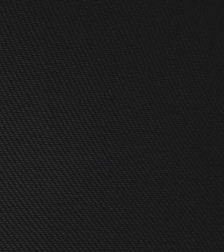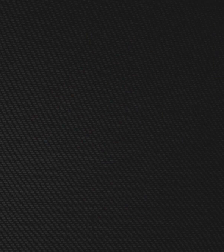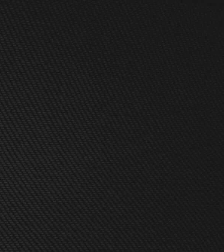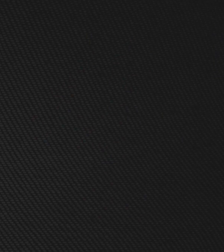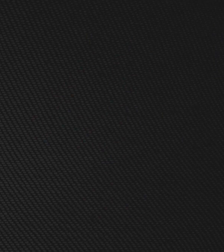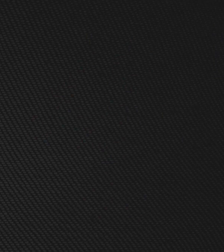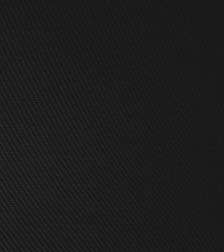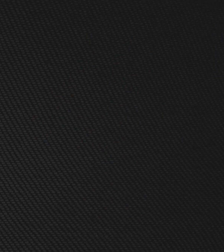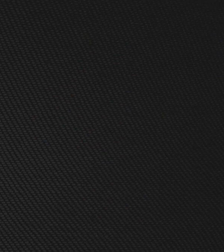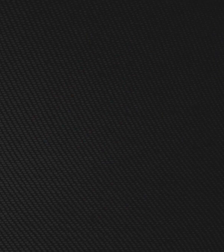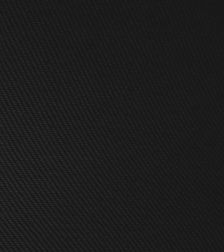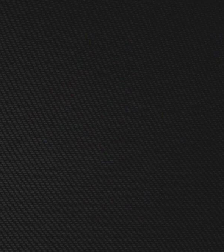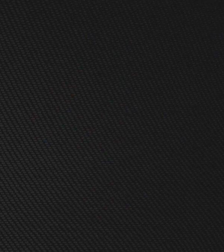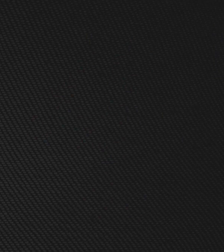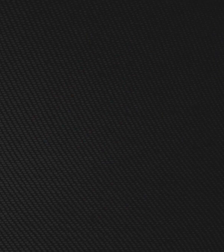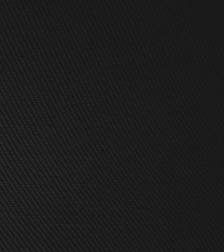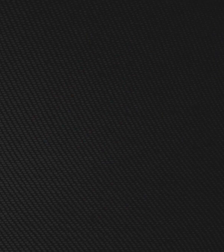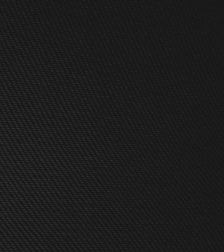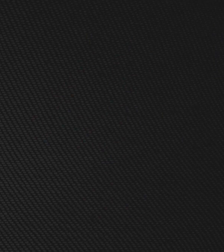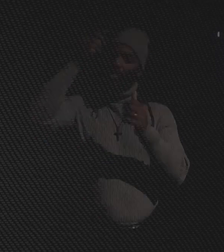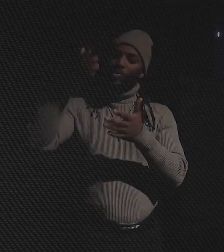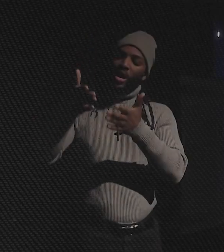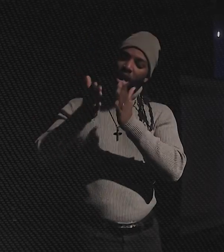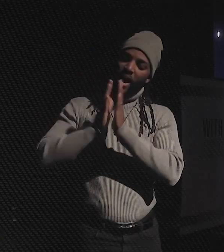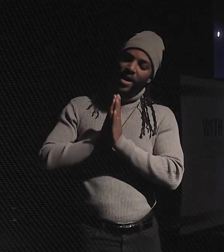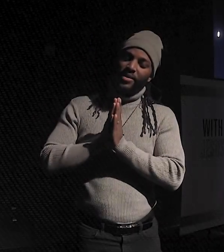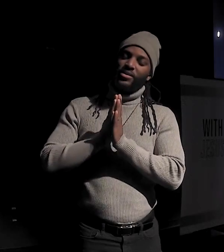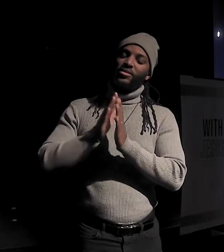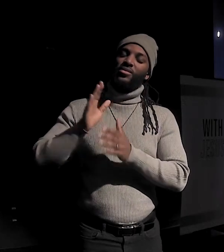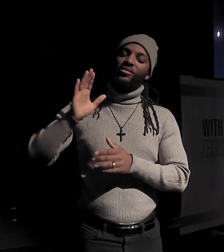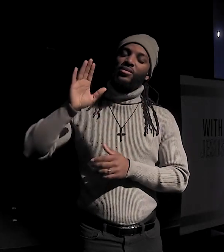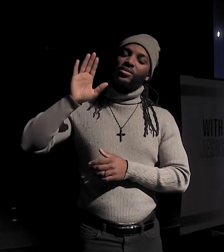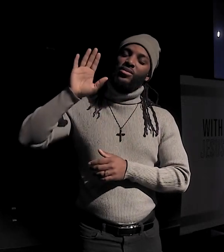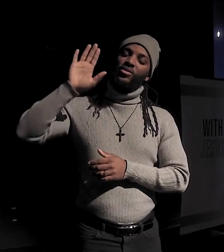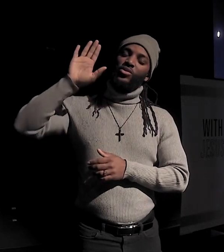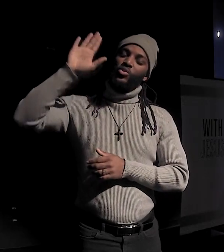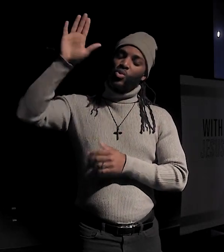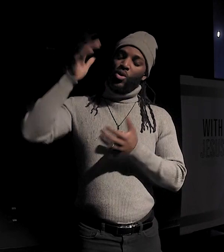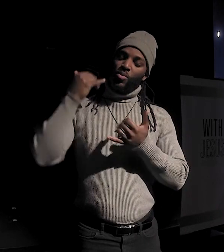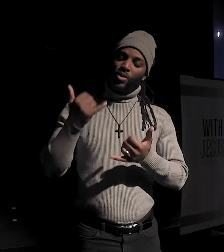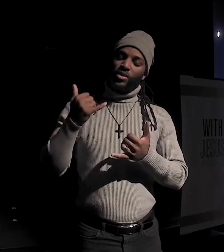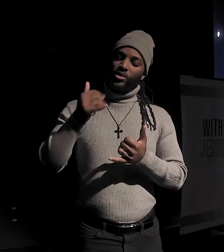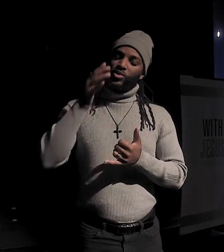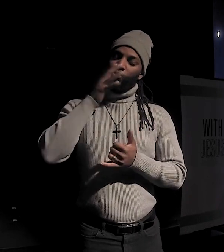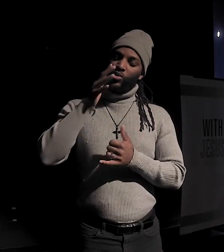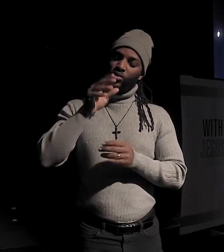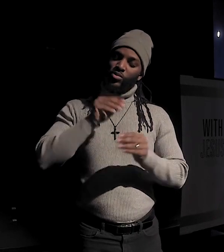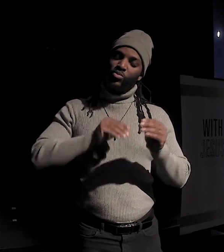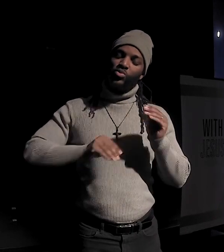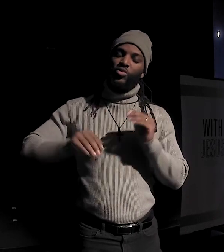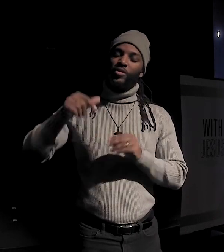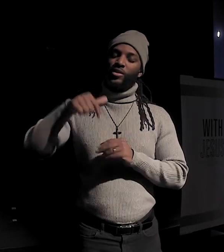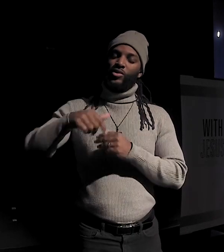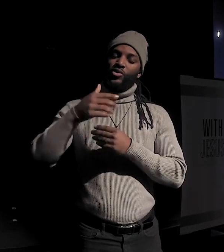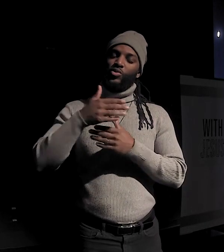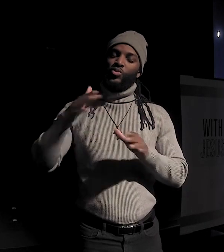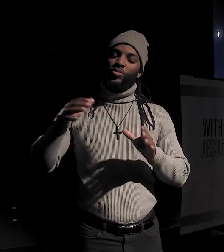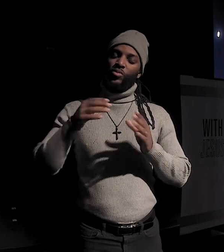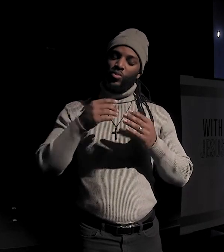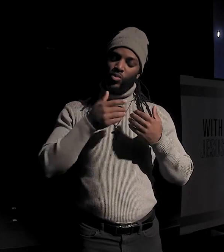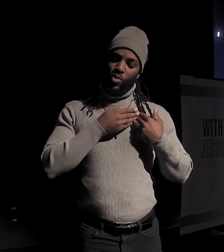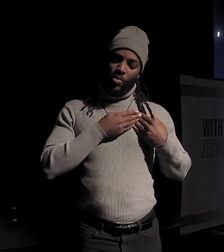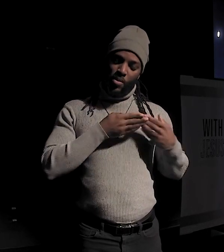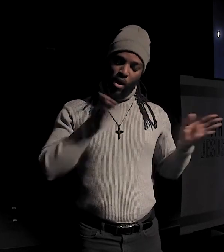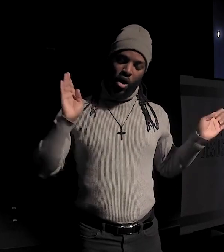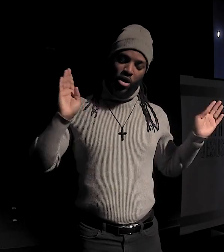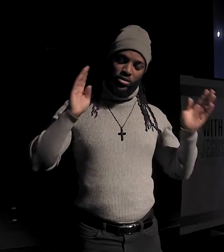you. Father, we ask that your presence will move in this room. We open our hearts